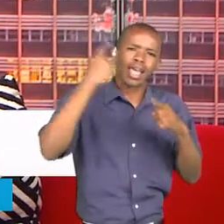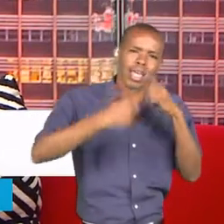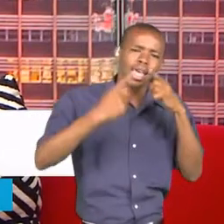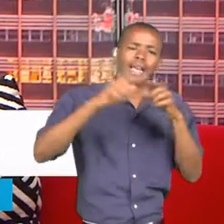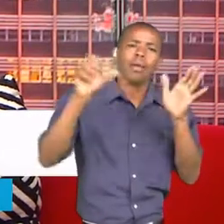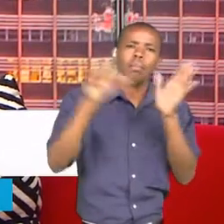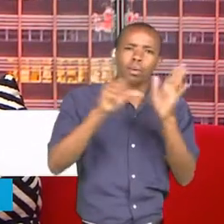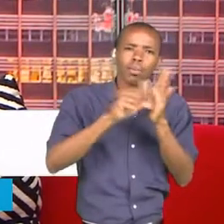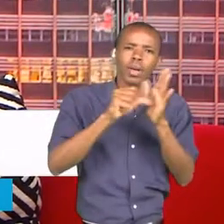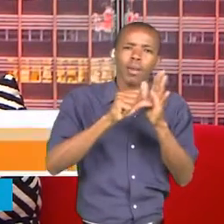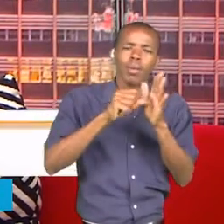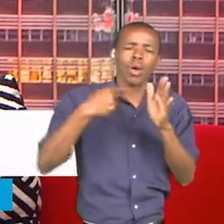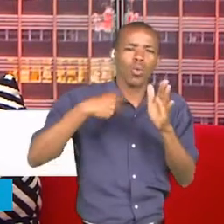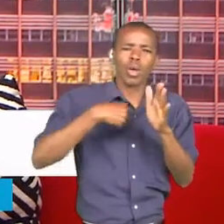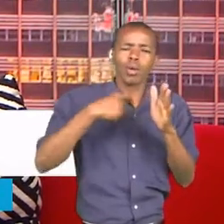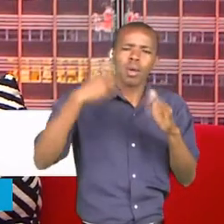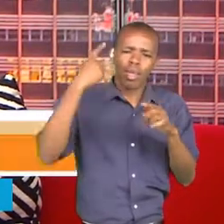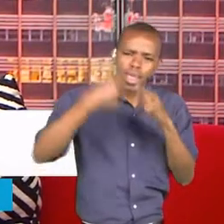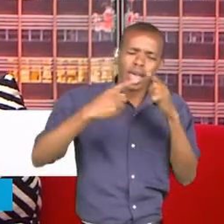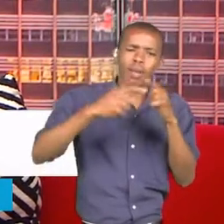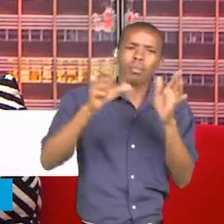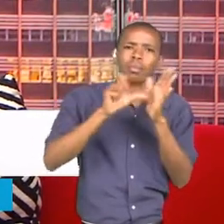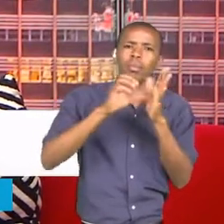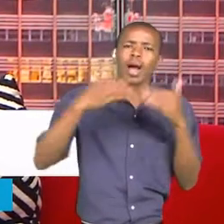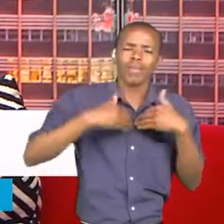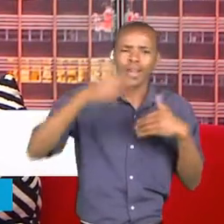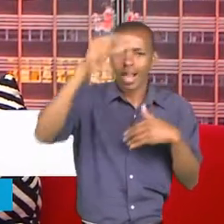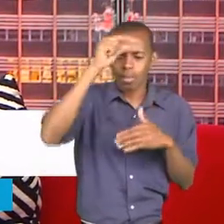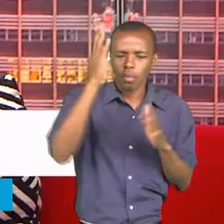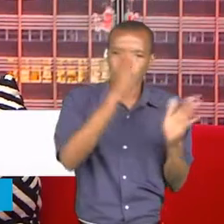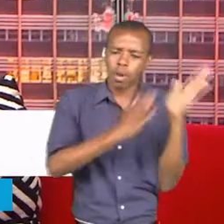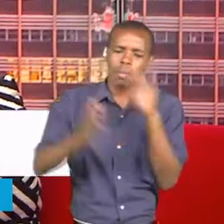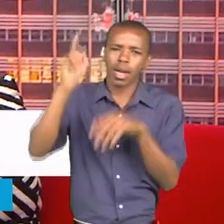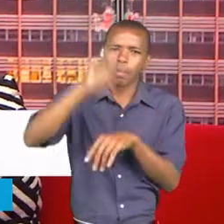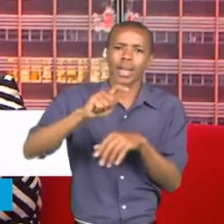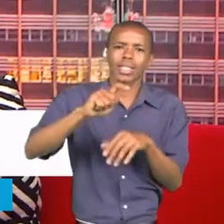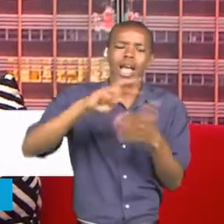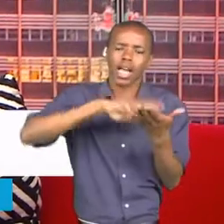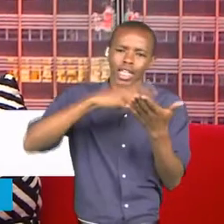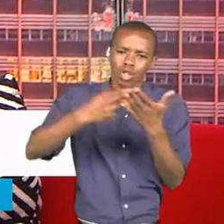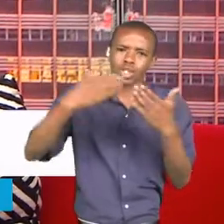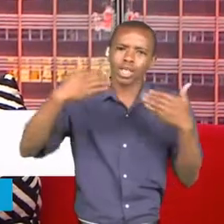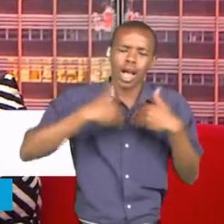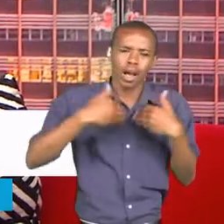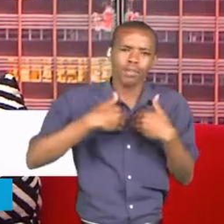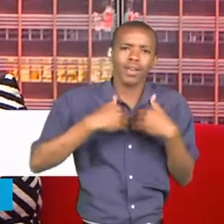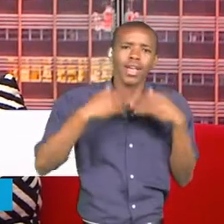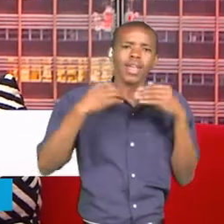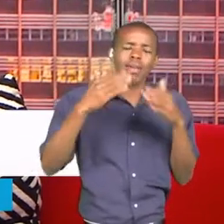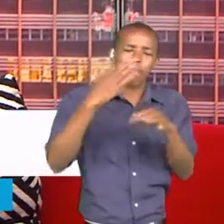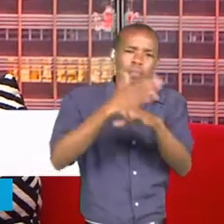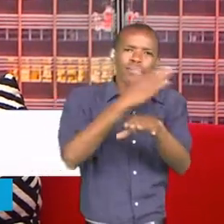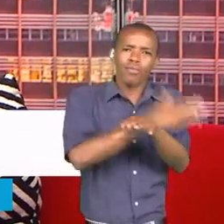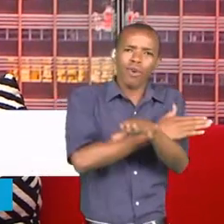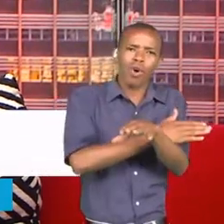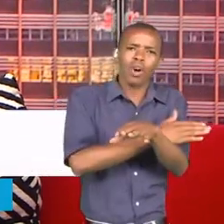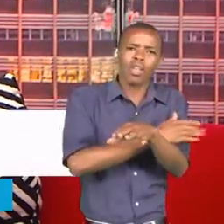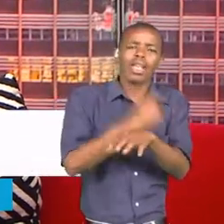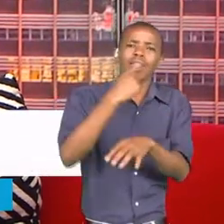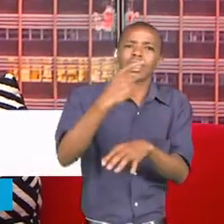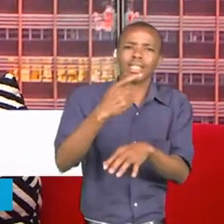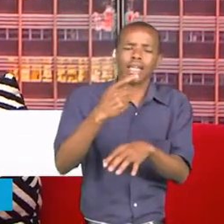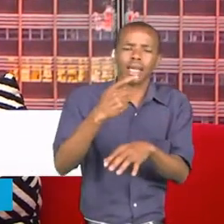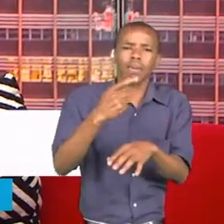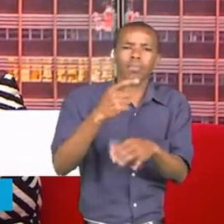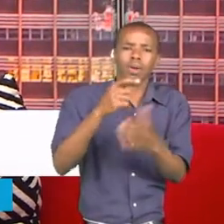that annually we will have these problems. Mm-hmm. So government should be prepared and have those resources on the ground even before. They should not be saying